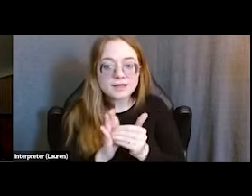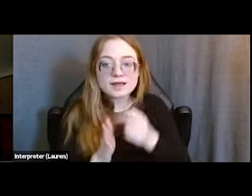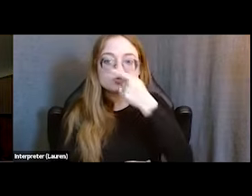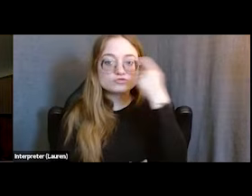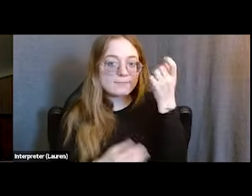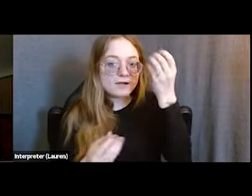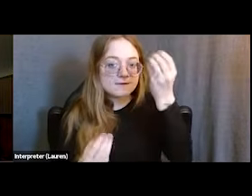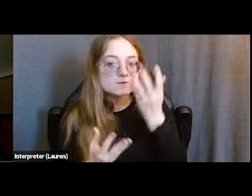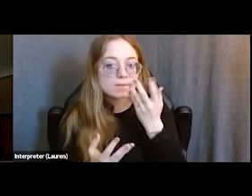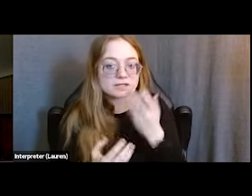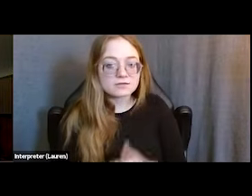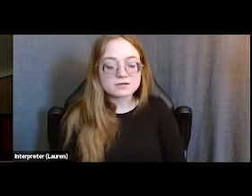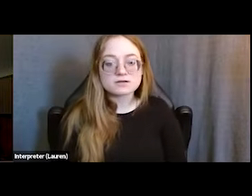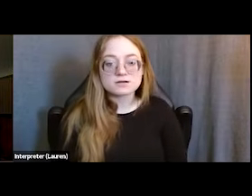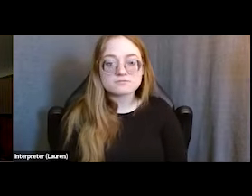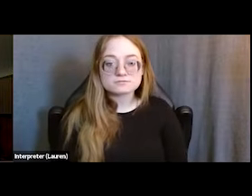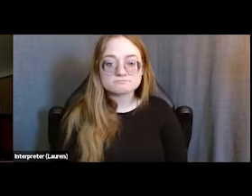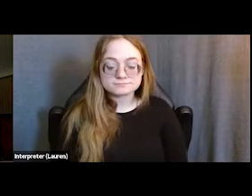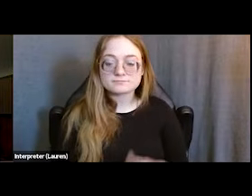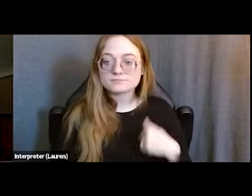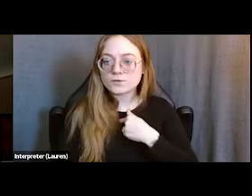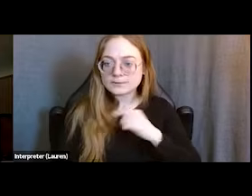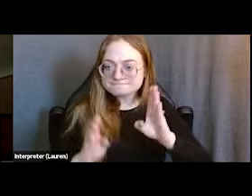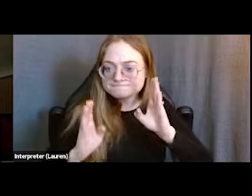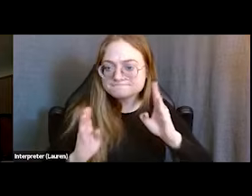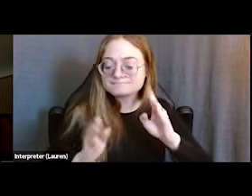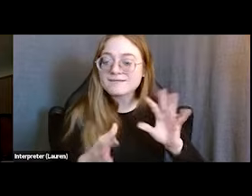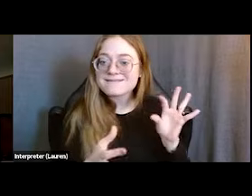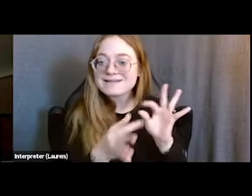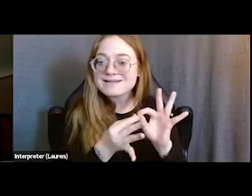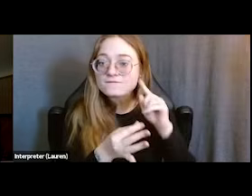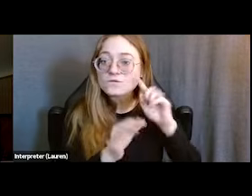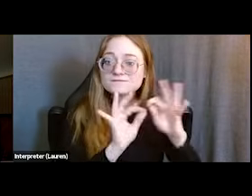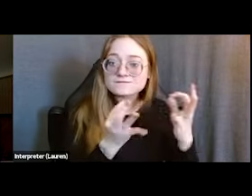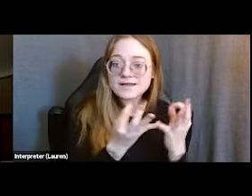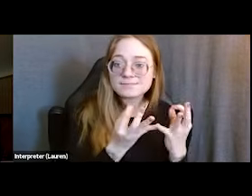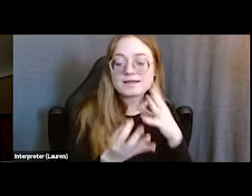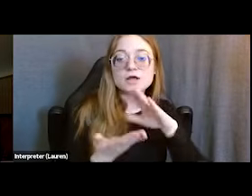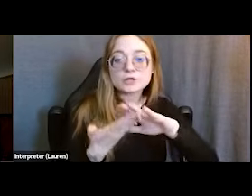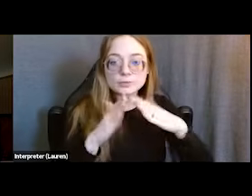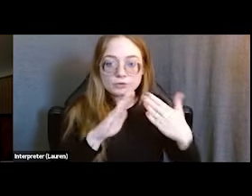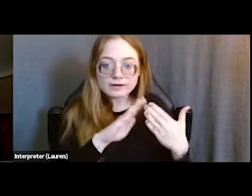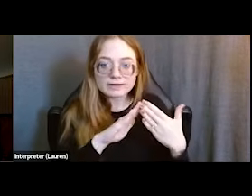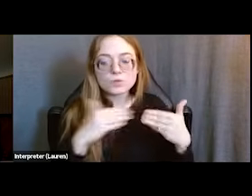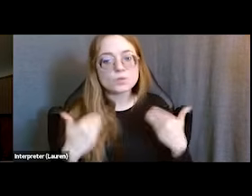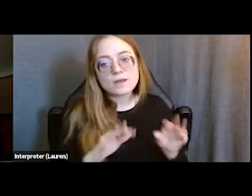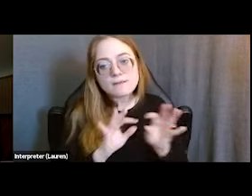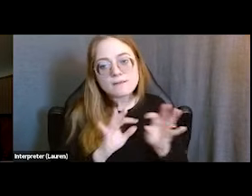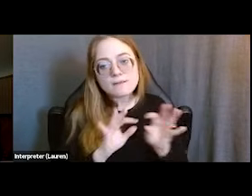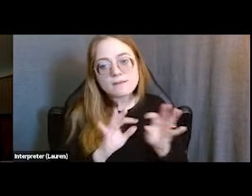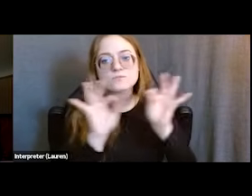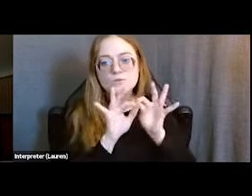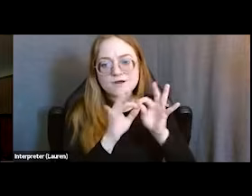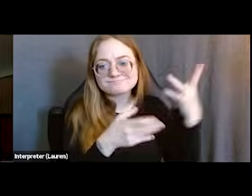and it really pays a lot of attention to the connection to families and to communities and how important families and communities